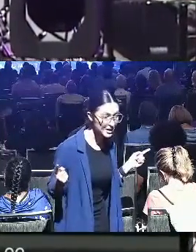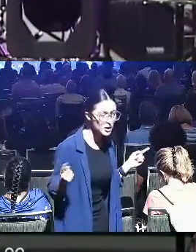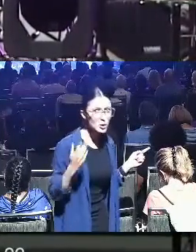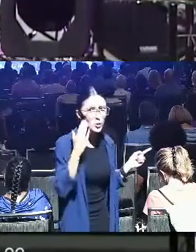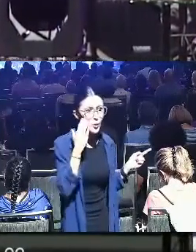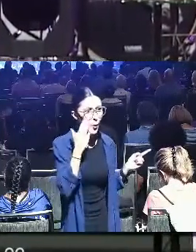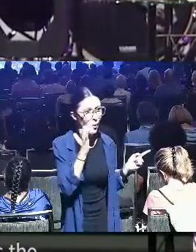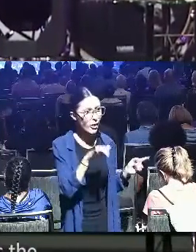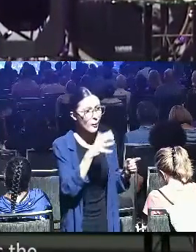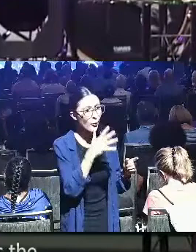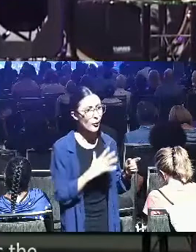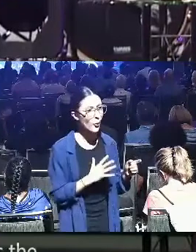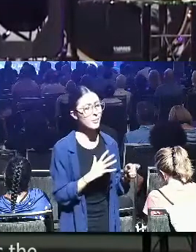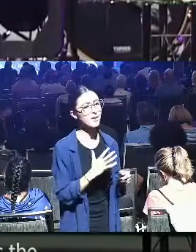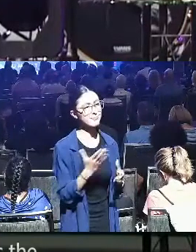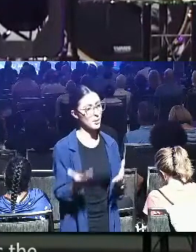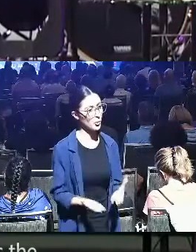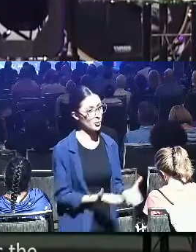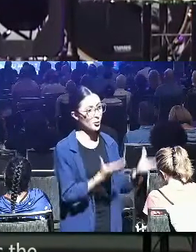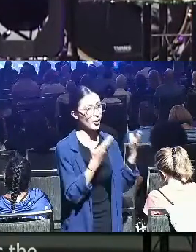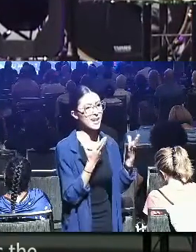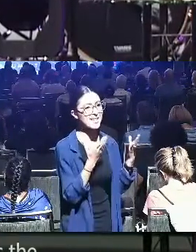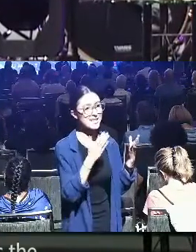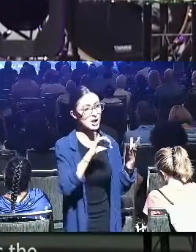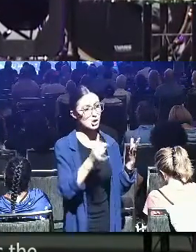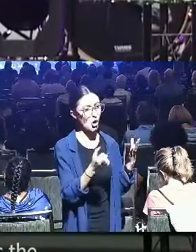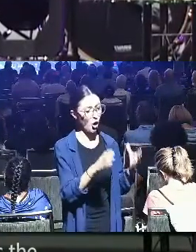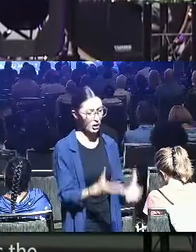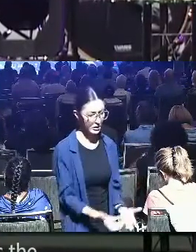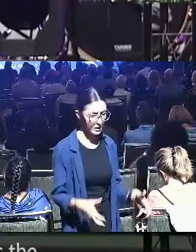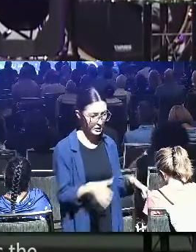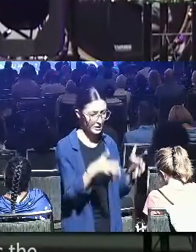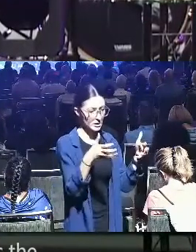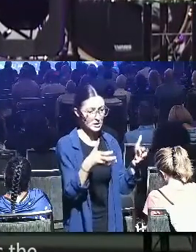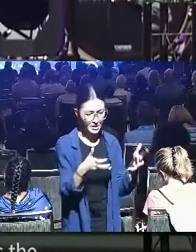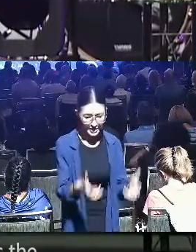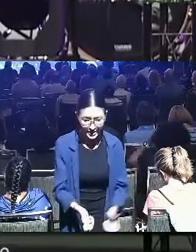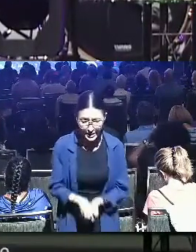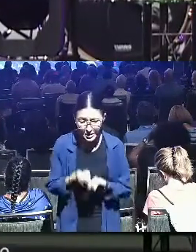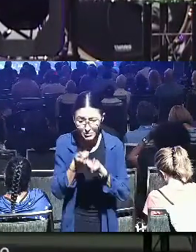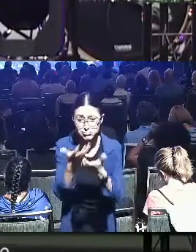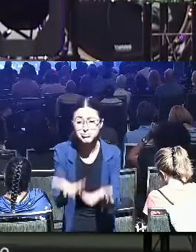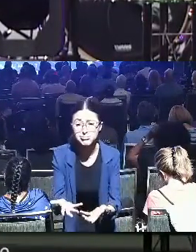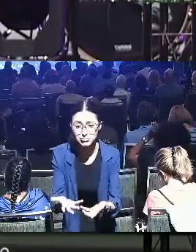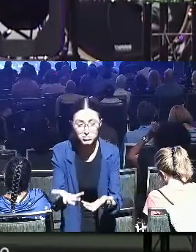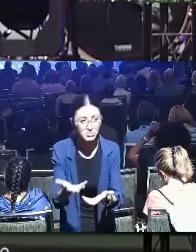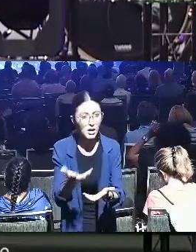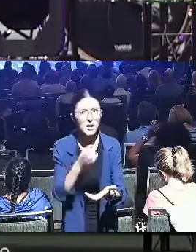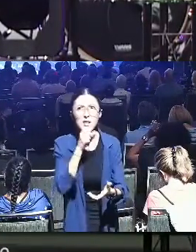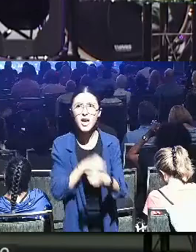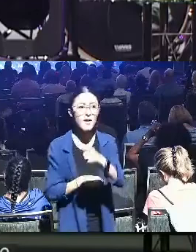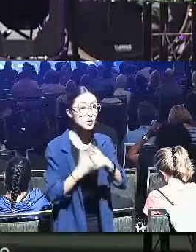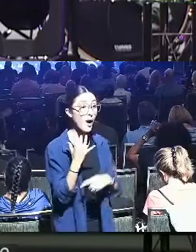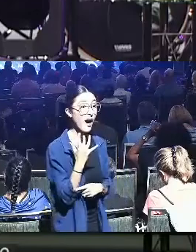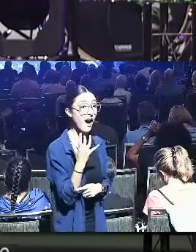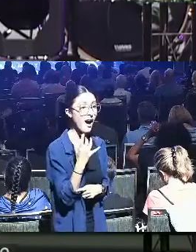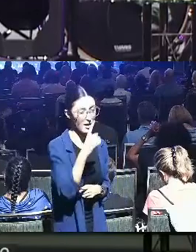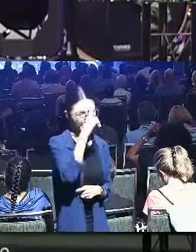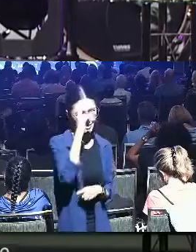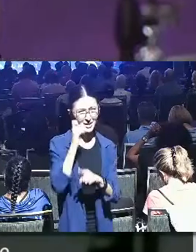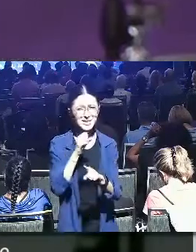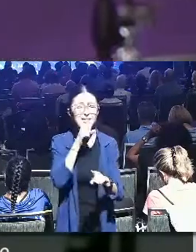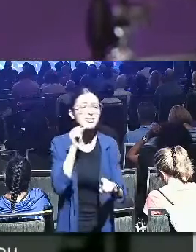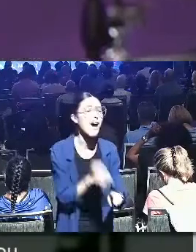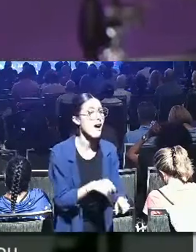of perfume and anoints Jesus' feet. Why? Because she's living in scarcity and thinking in abundance. She's like, you know what? This